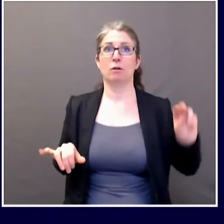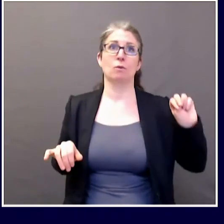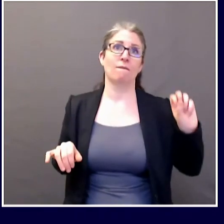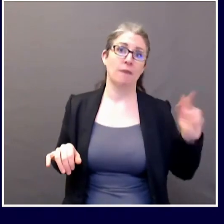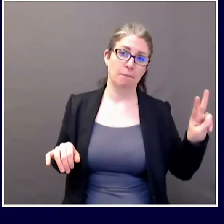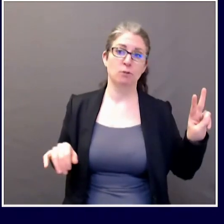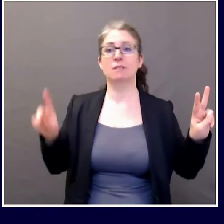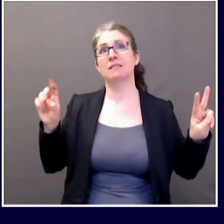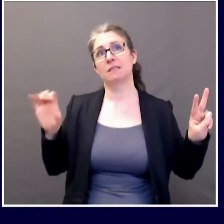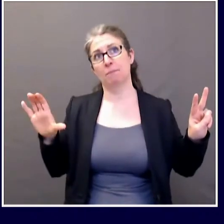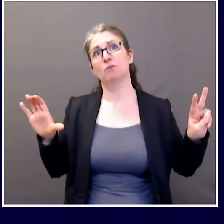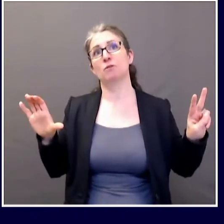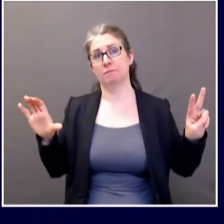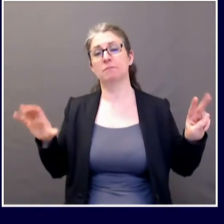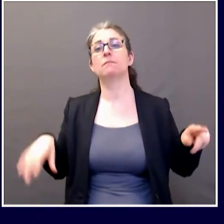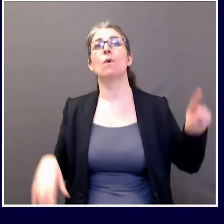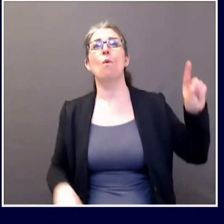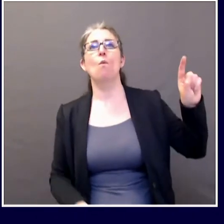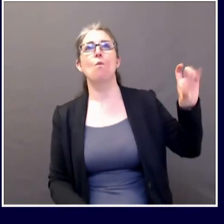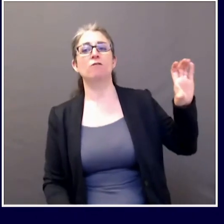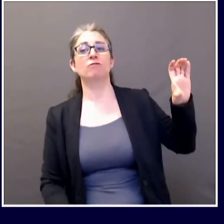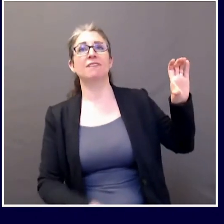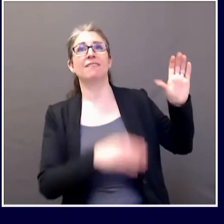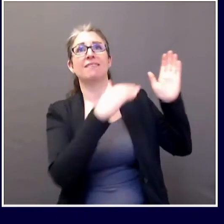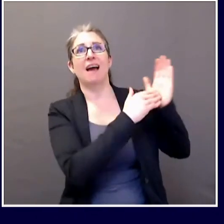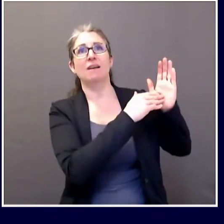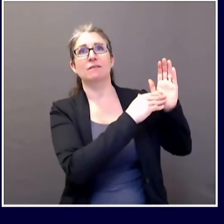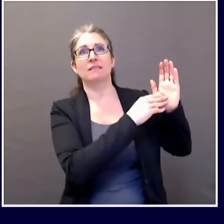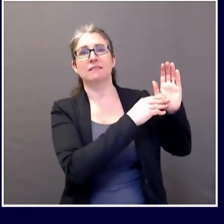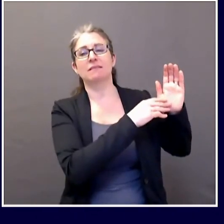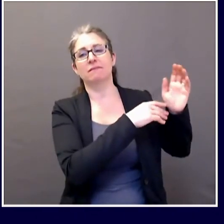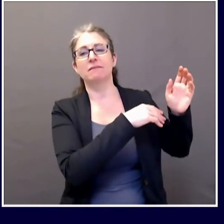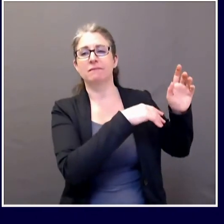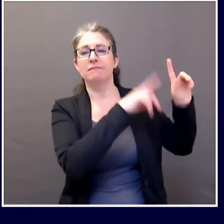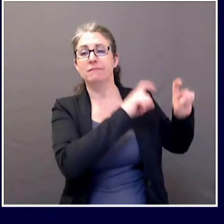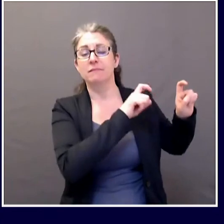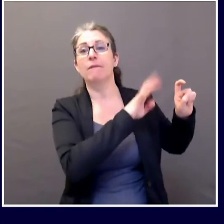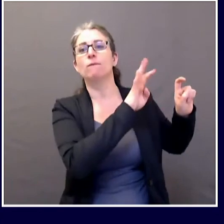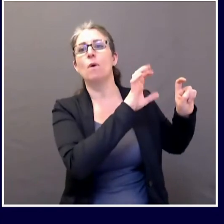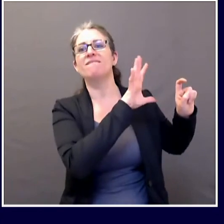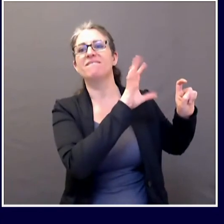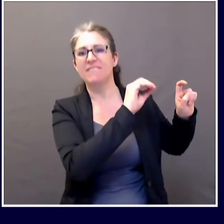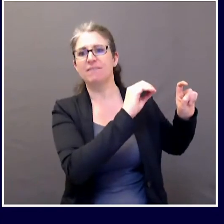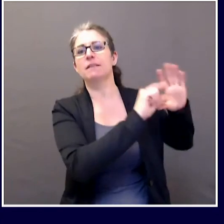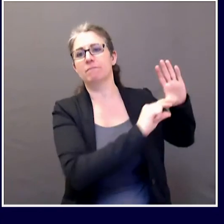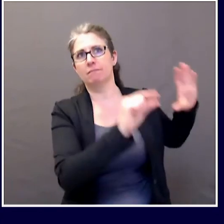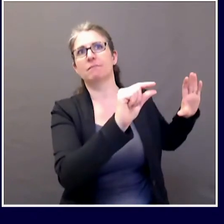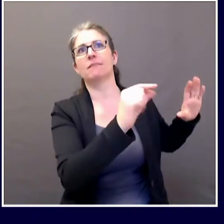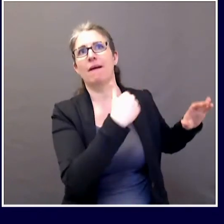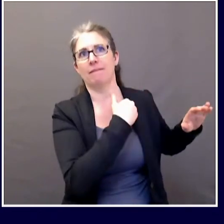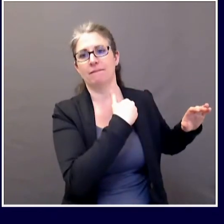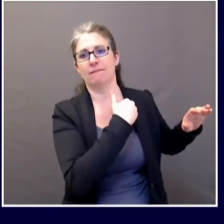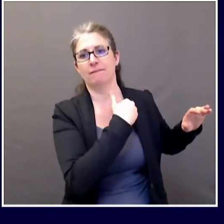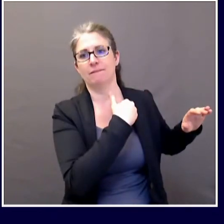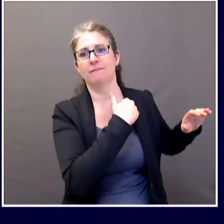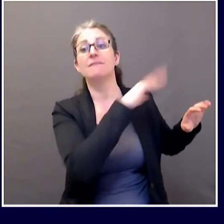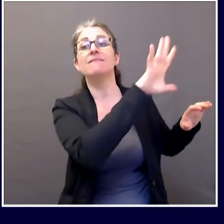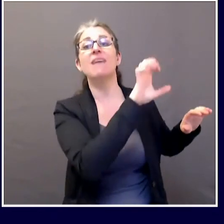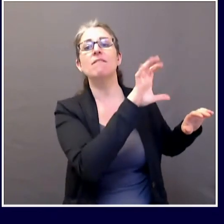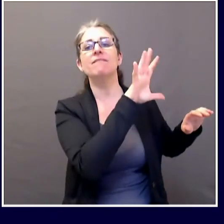per 100,000. Again, by comparison, today, right now, we're at about 613 tests per